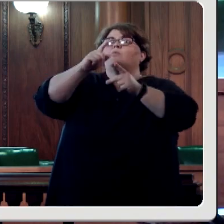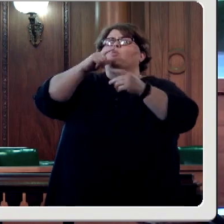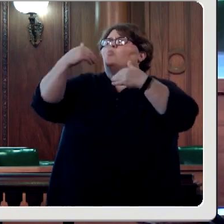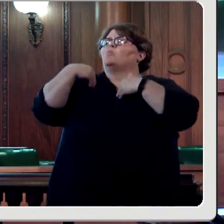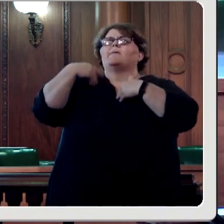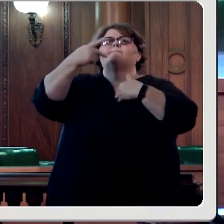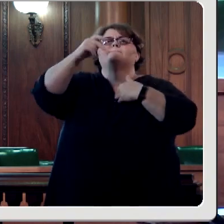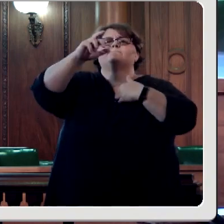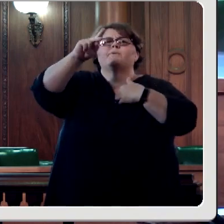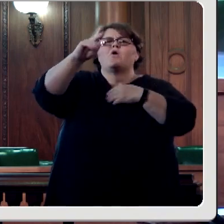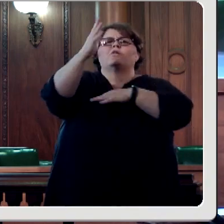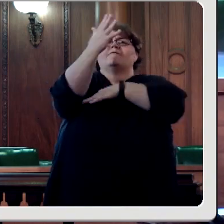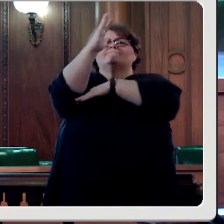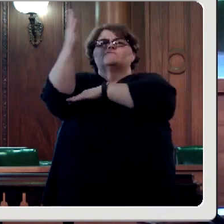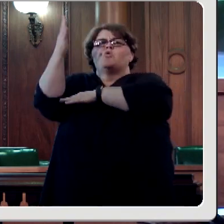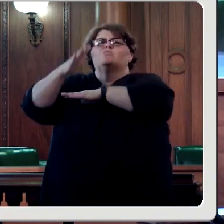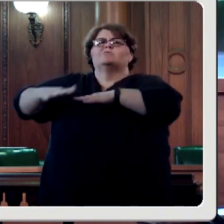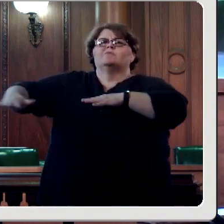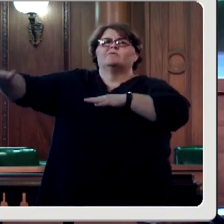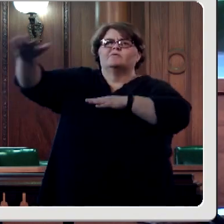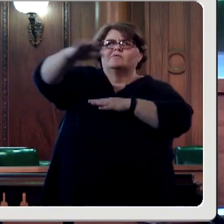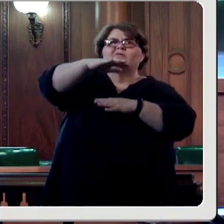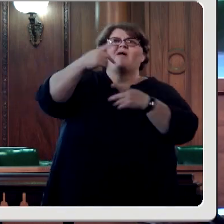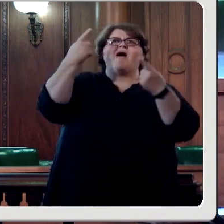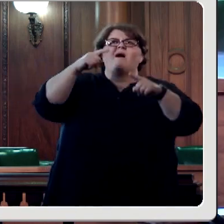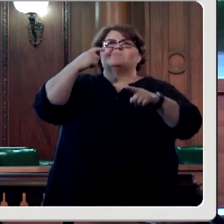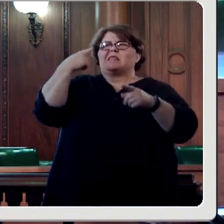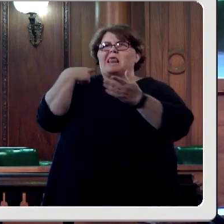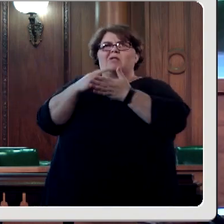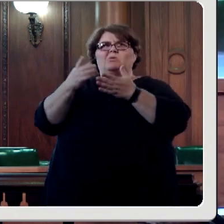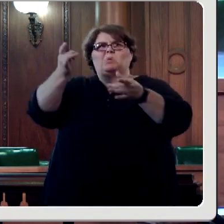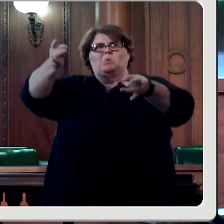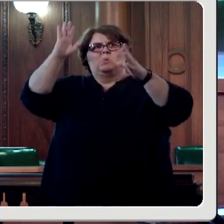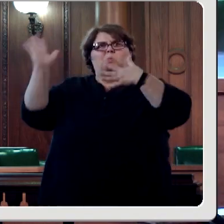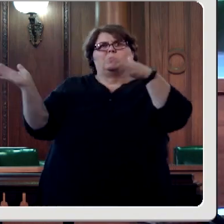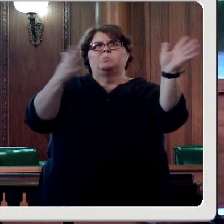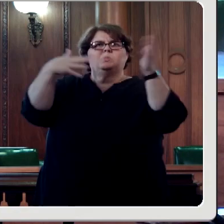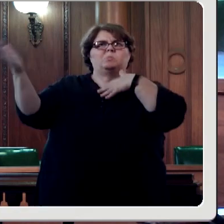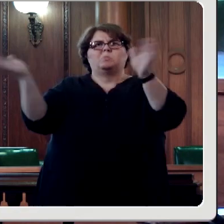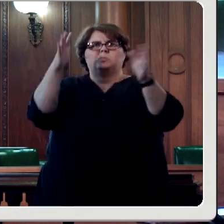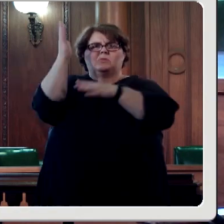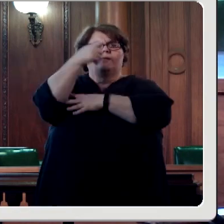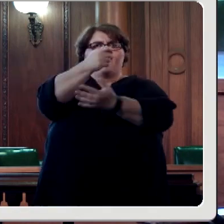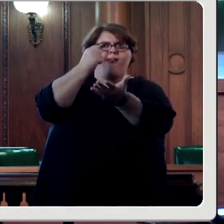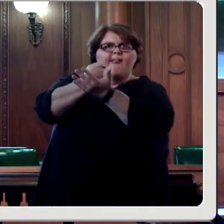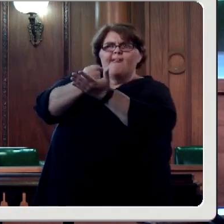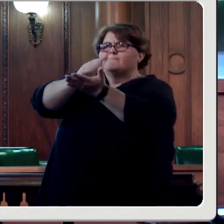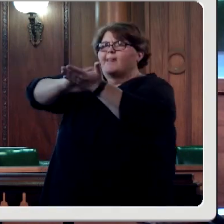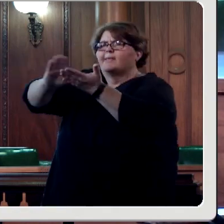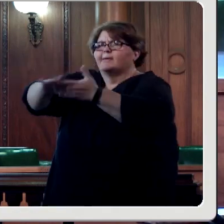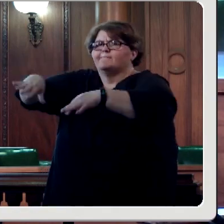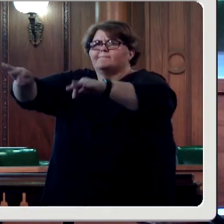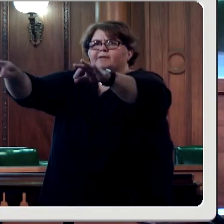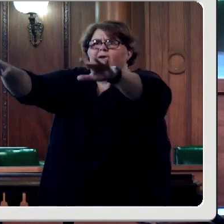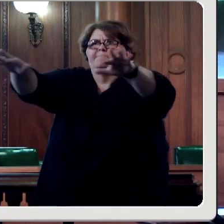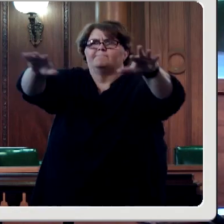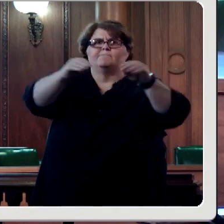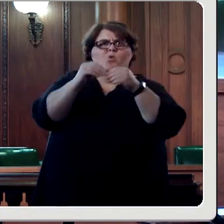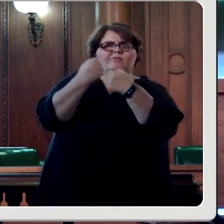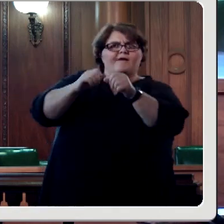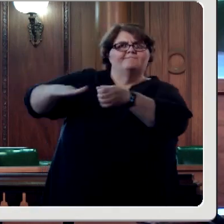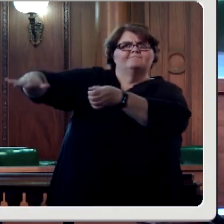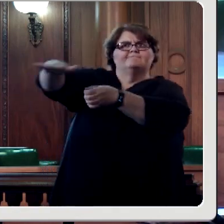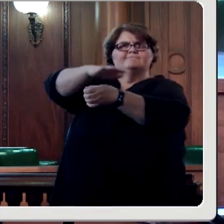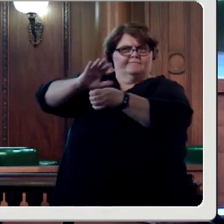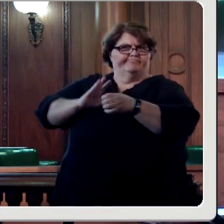and Facilities indicates to me, again, they continue reviews with Bob Kirshner, industrial hygienist, with all our city buildings.